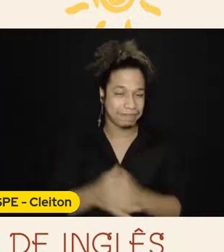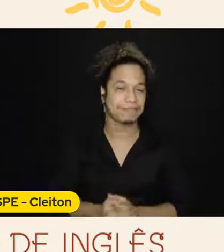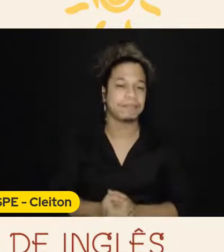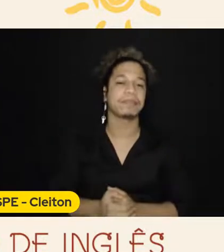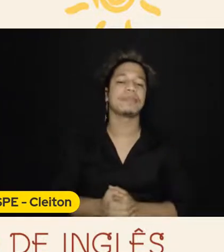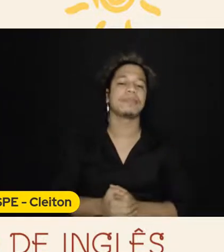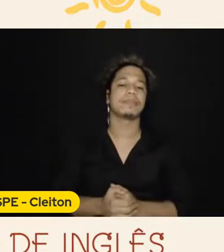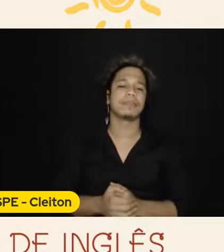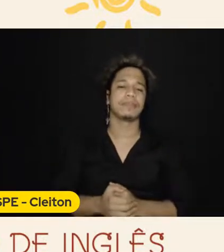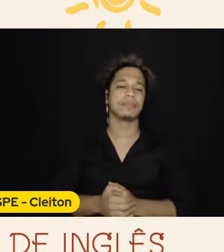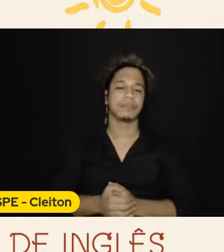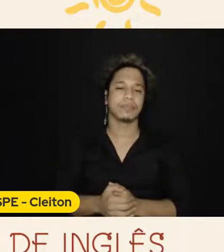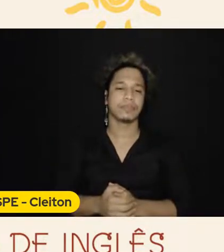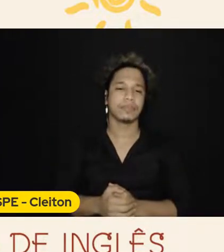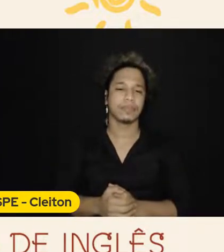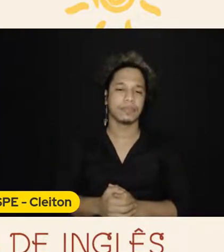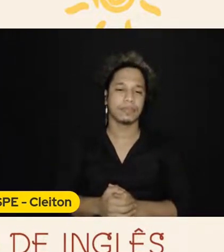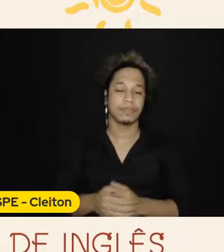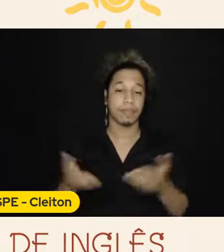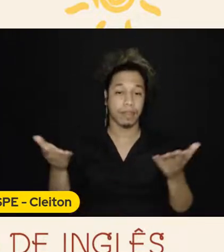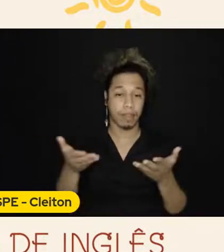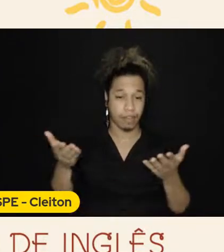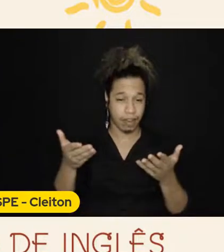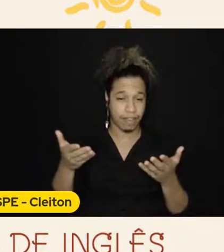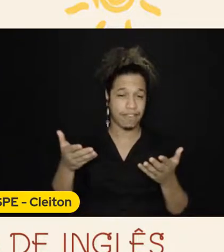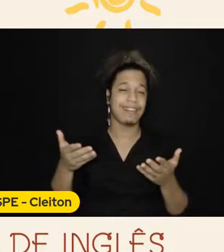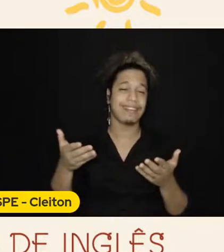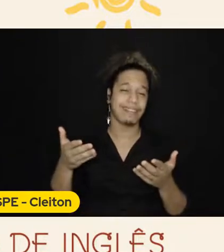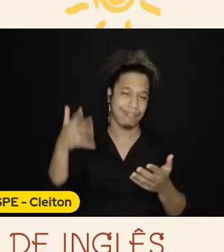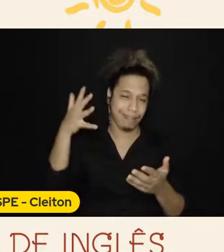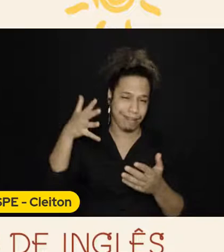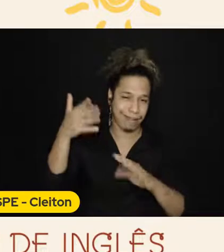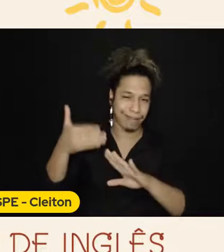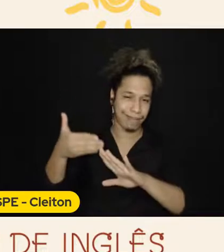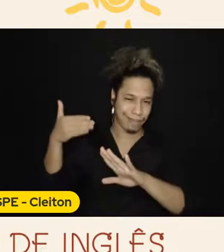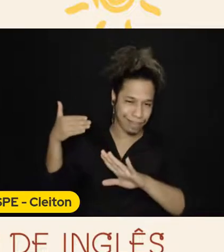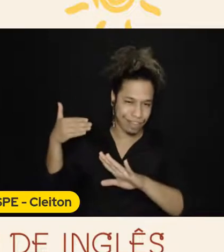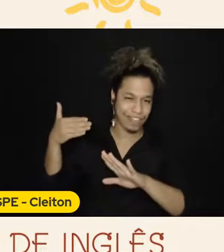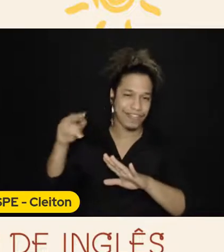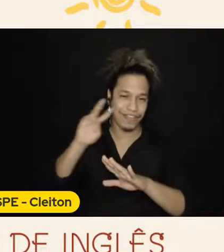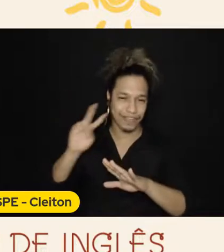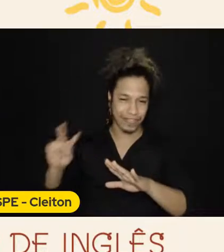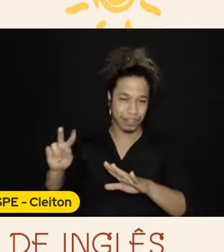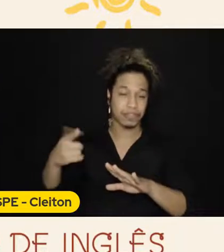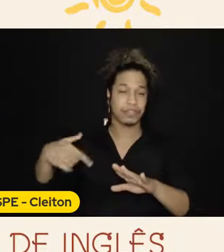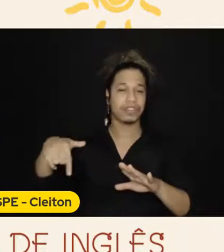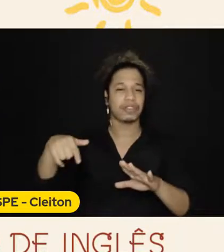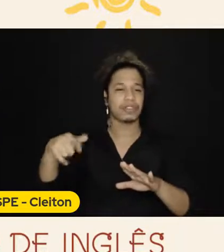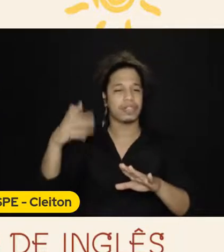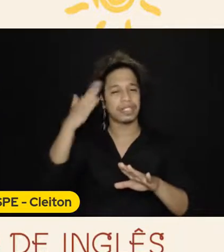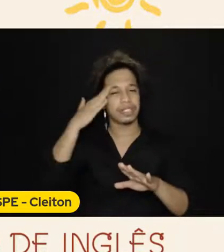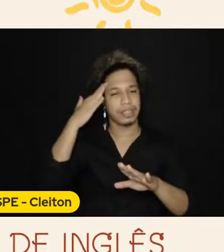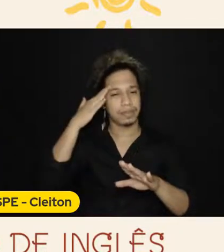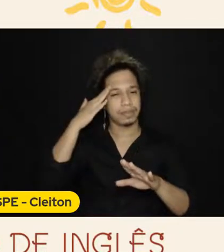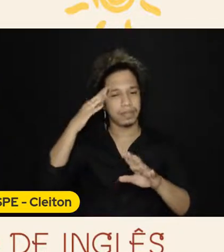both lectures that we had. Now I know that we have top one,